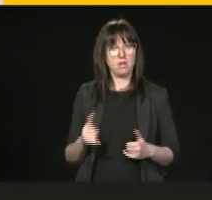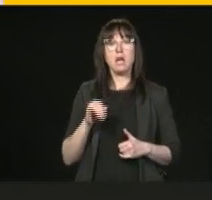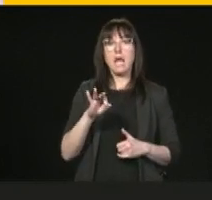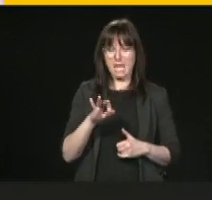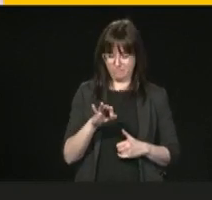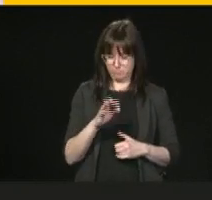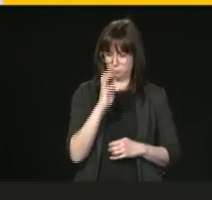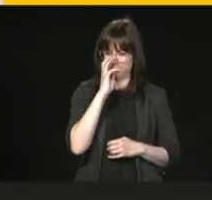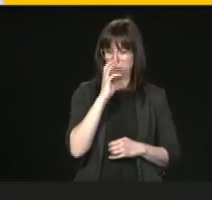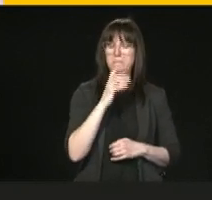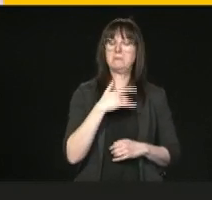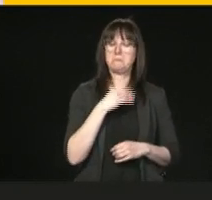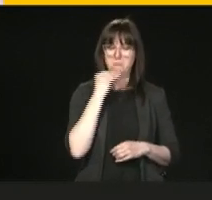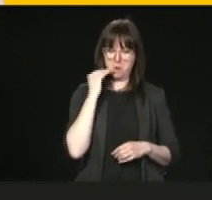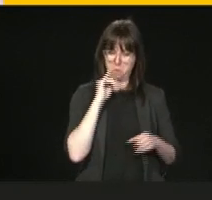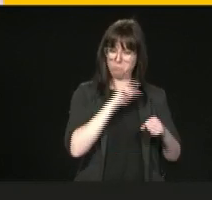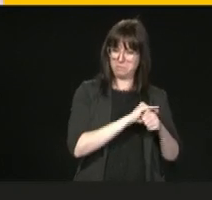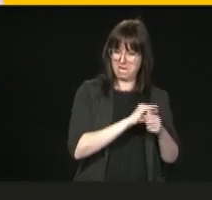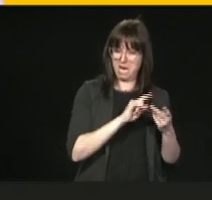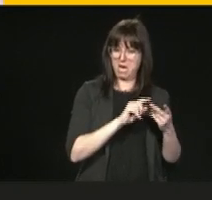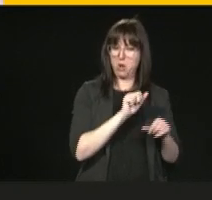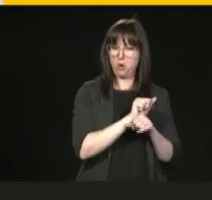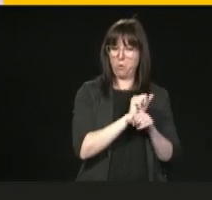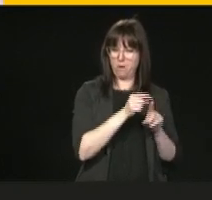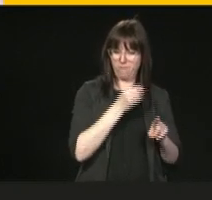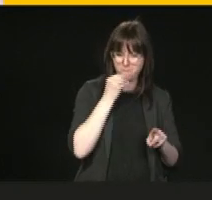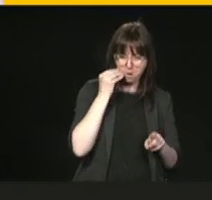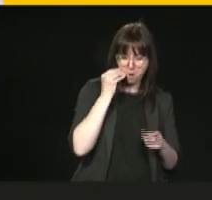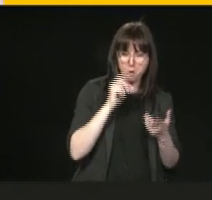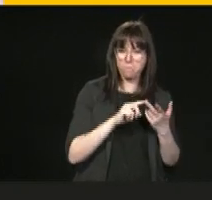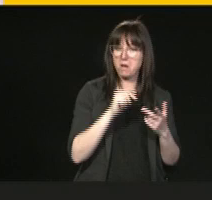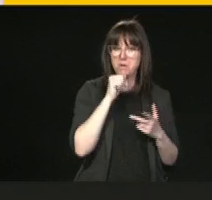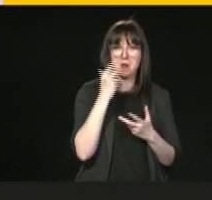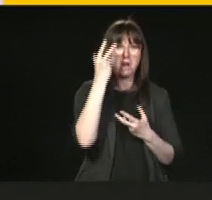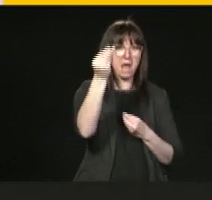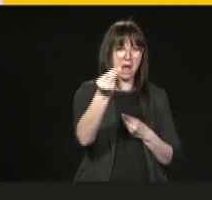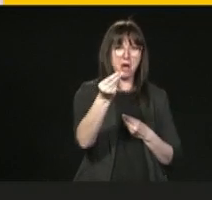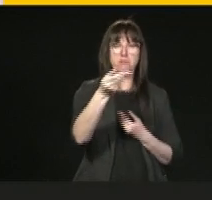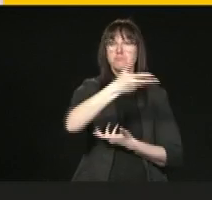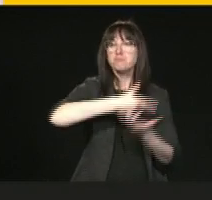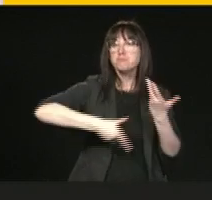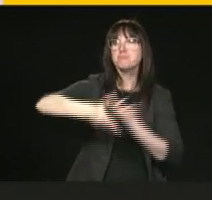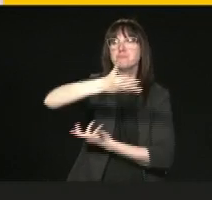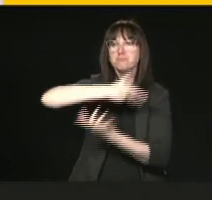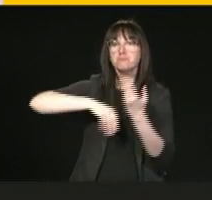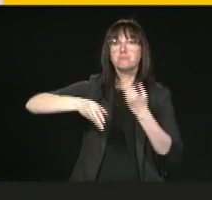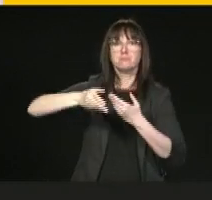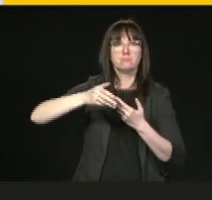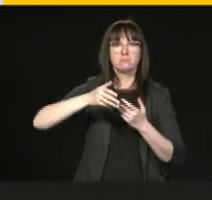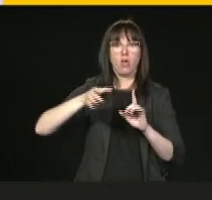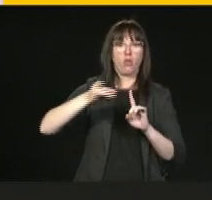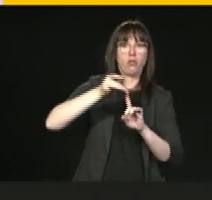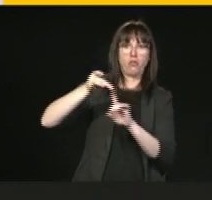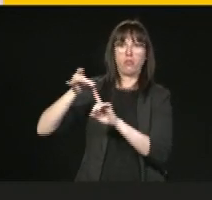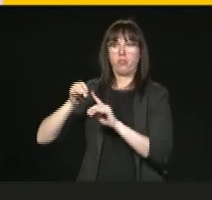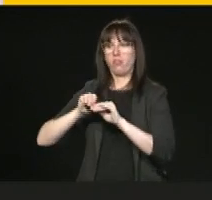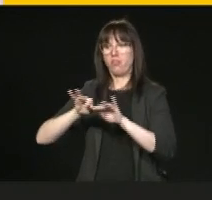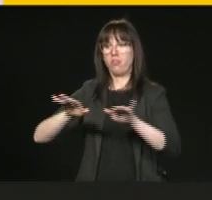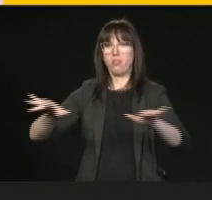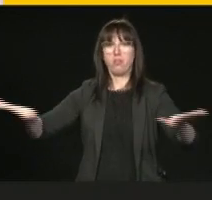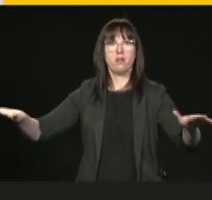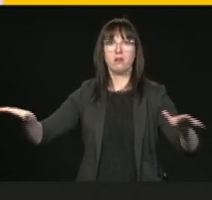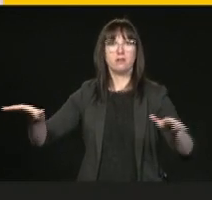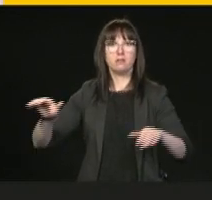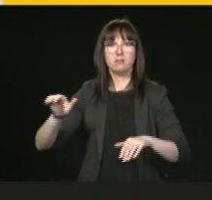diligent about self-isolating, about staying home, about not risking contact with others or further propagation of